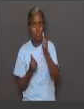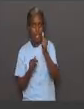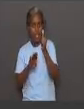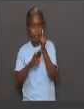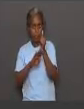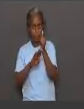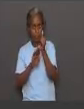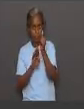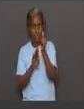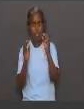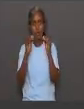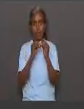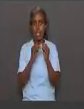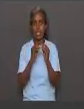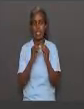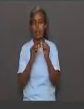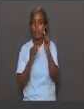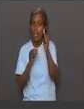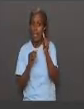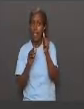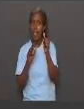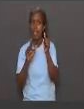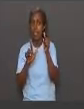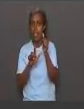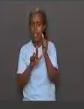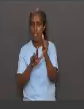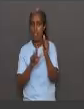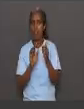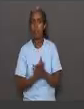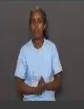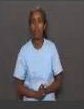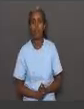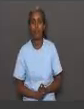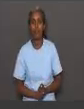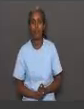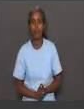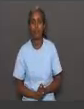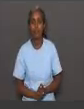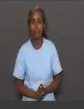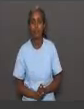area of the base plus A sub L.